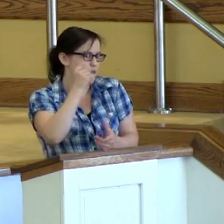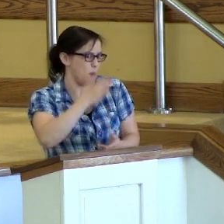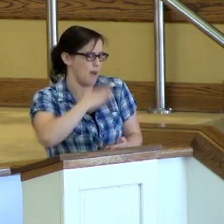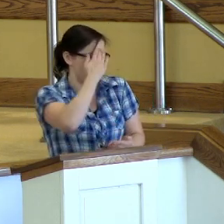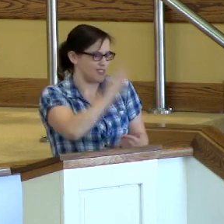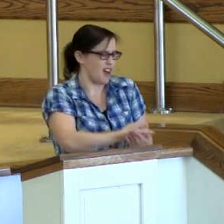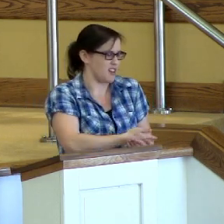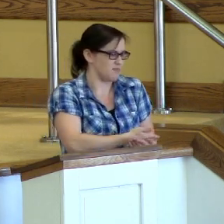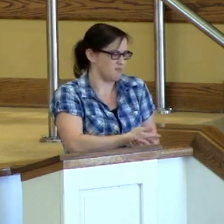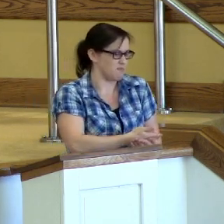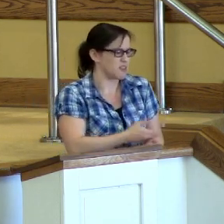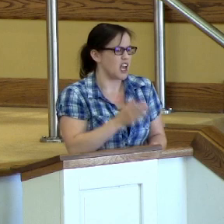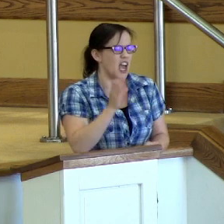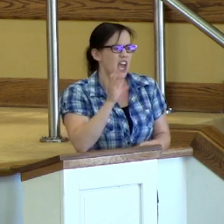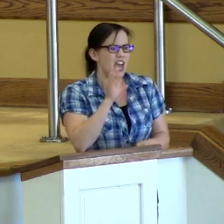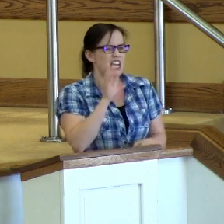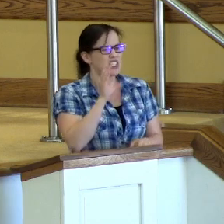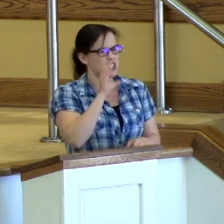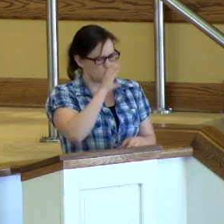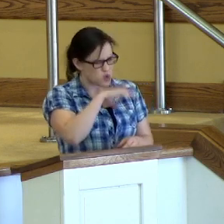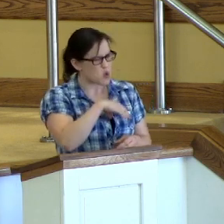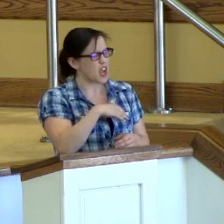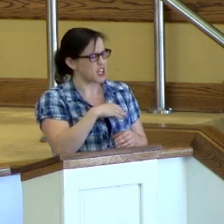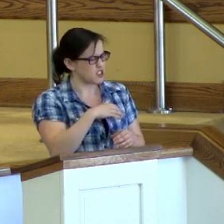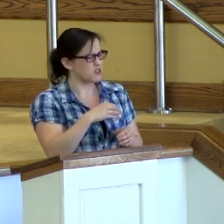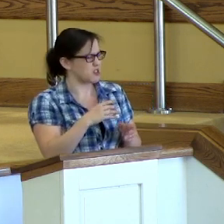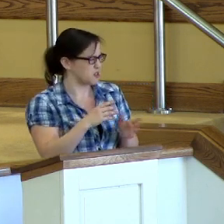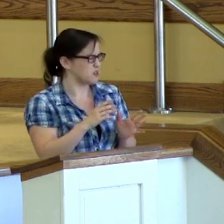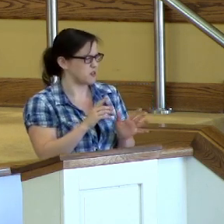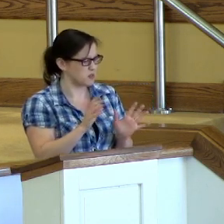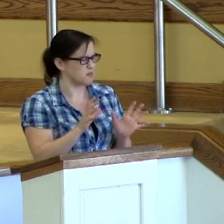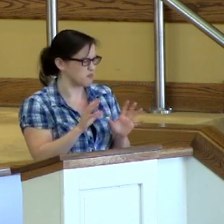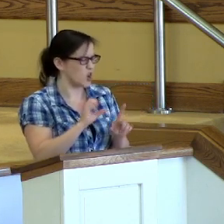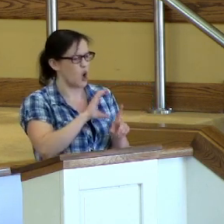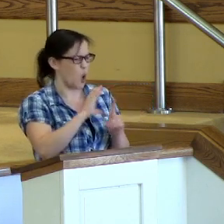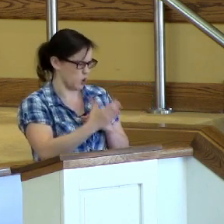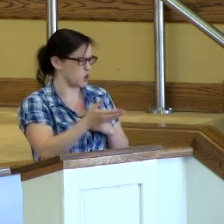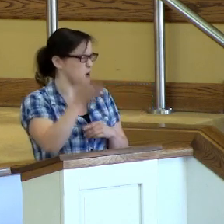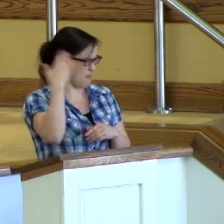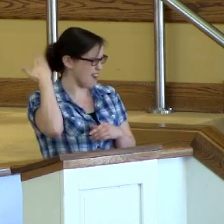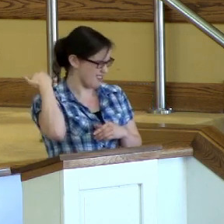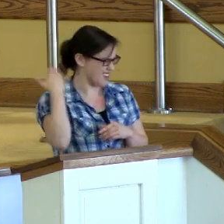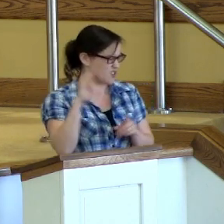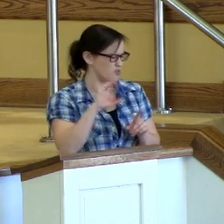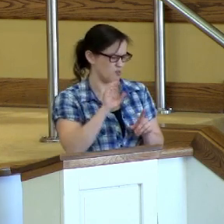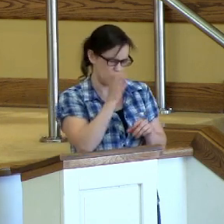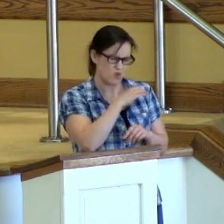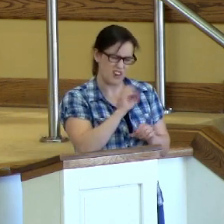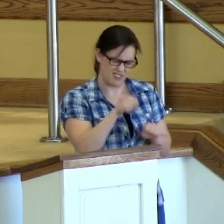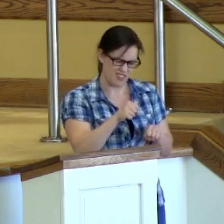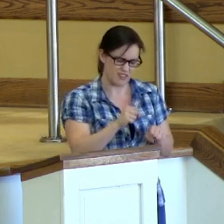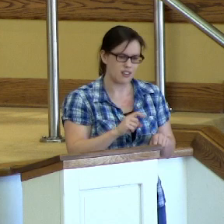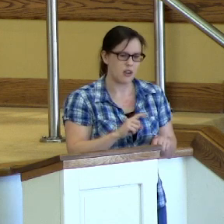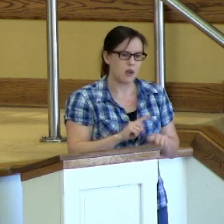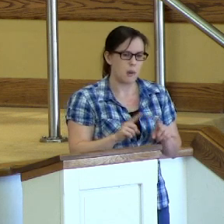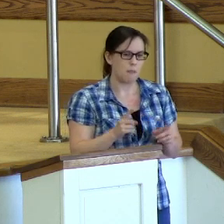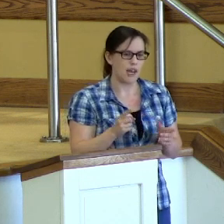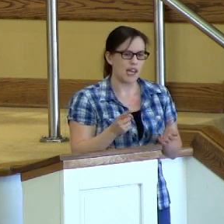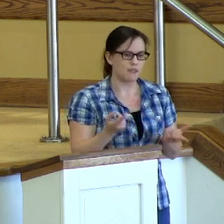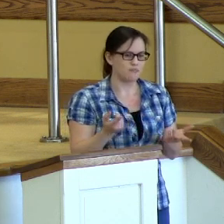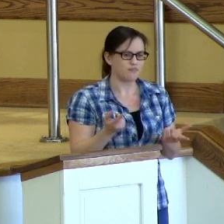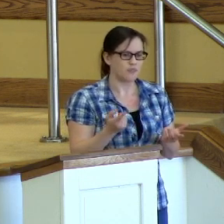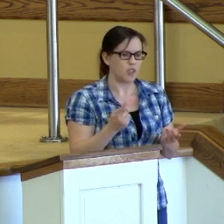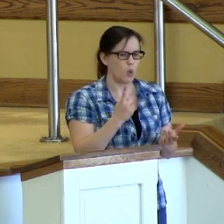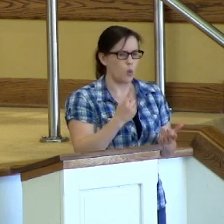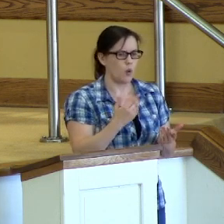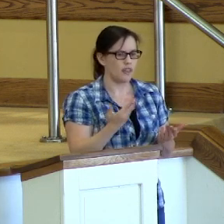they always said you put your hand under his thigh. I guess that sealed the deal. I don't know what it was, but, you know, you put the hand under the thigh, and